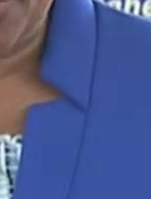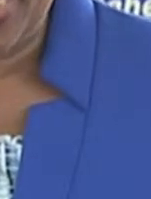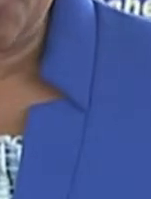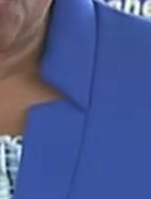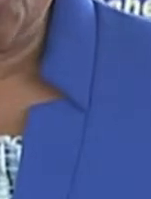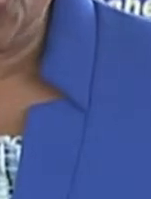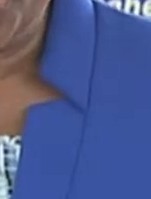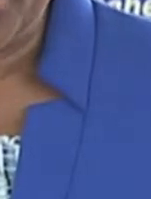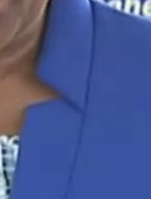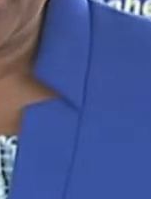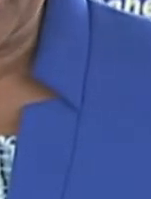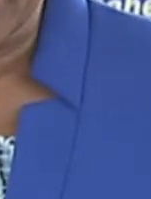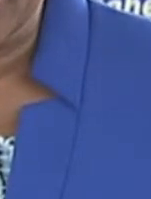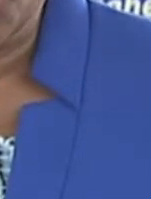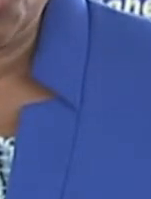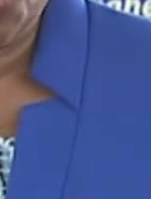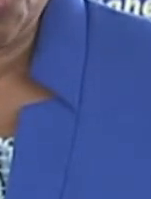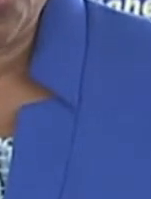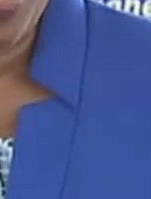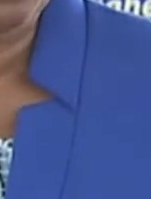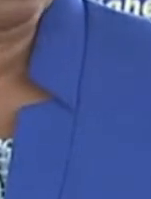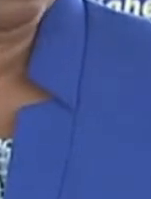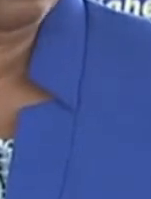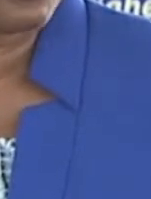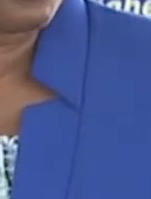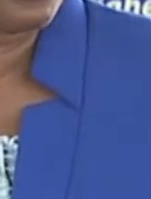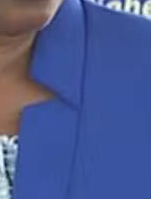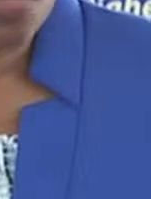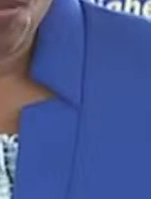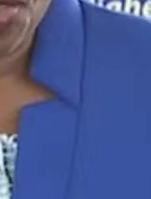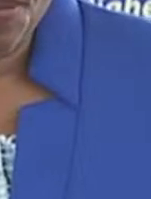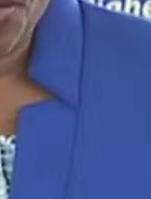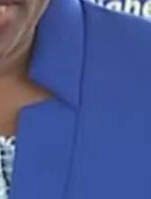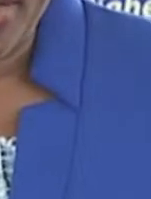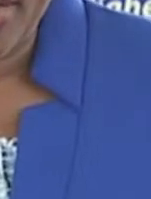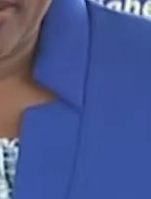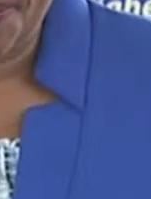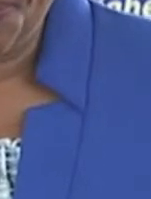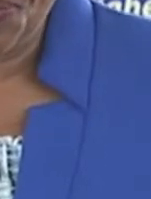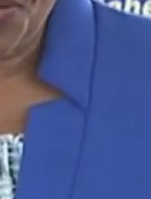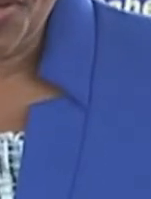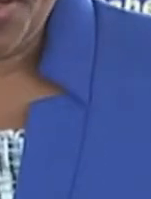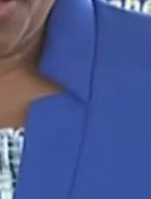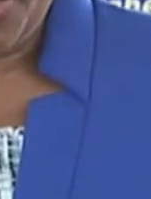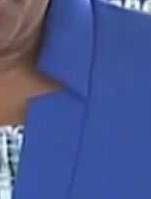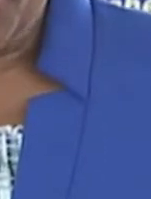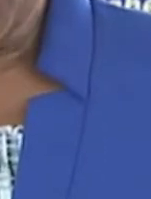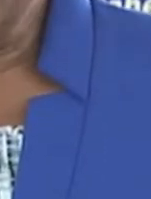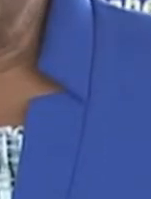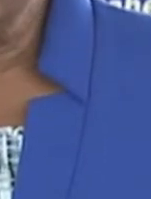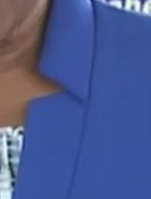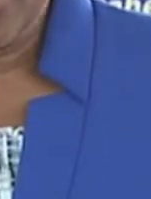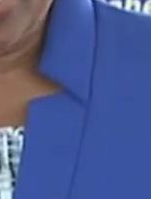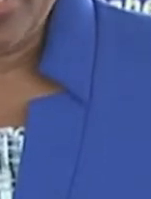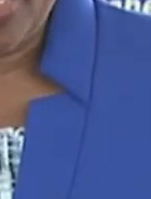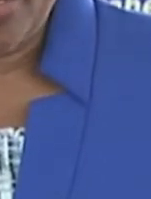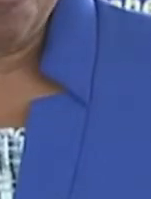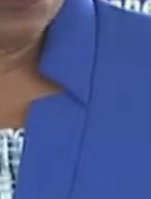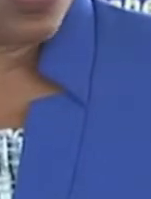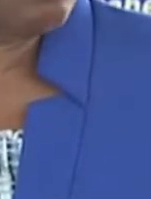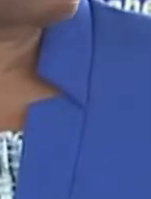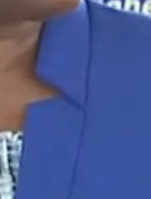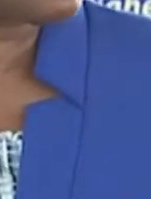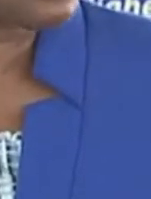as a platform for discussing key issues of national and global importance. And let me say